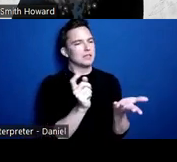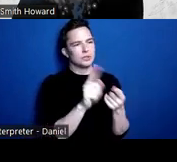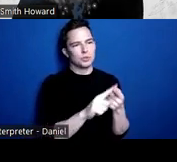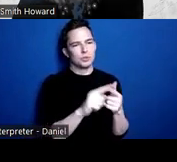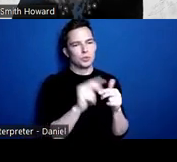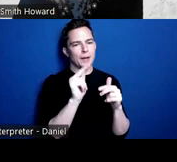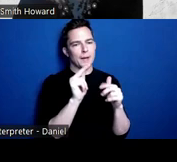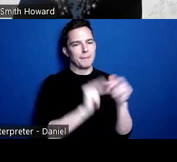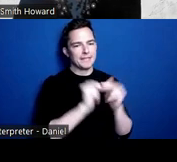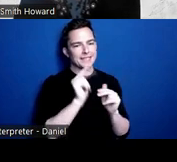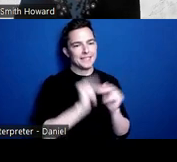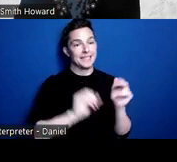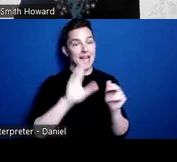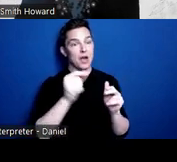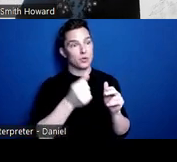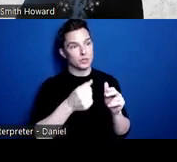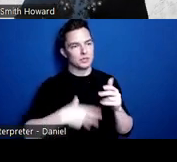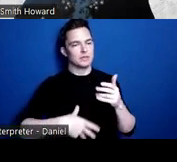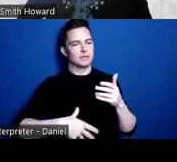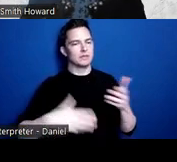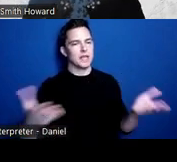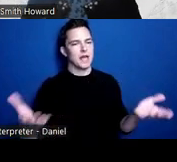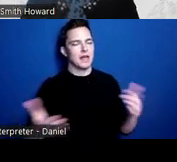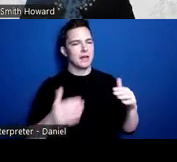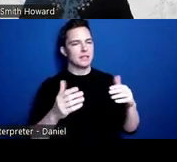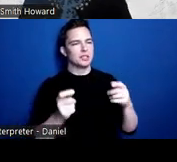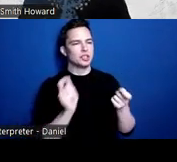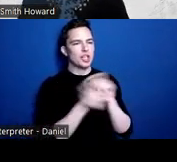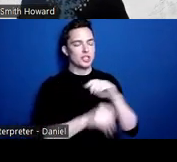out the lifting of the caps issue.